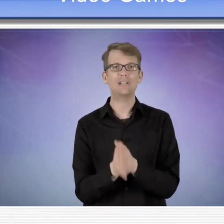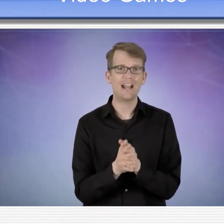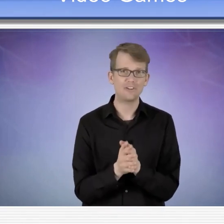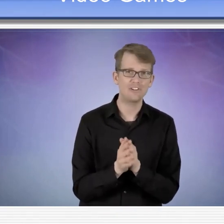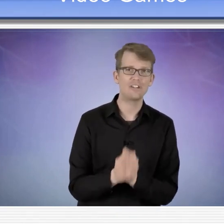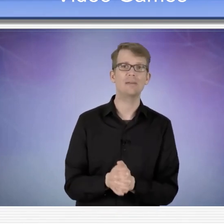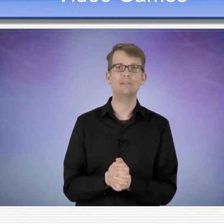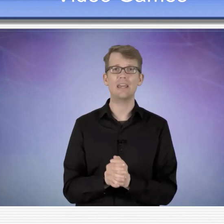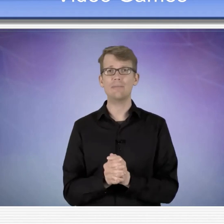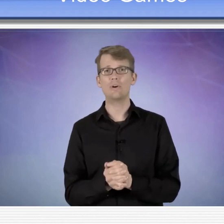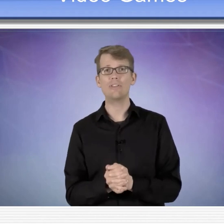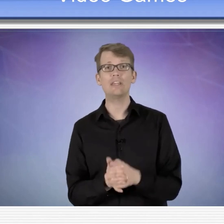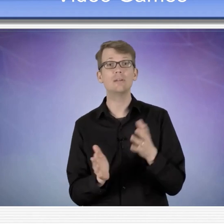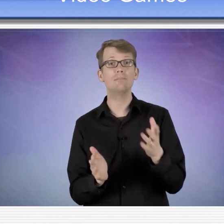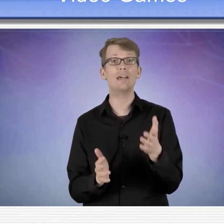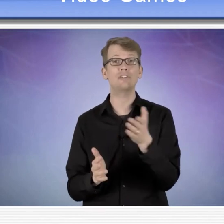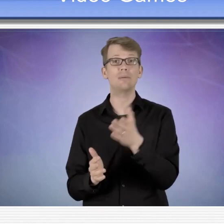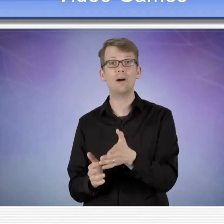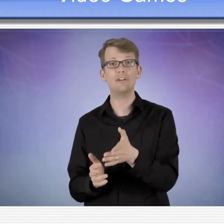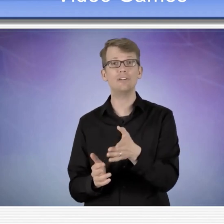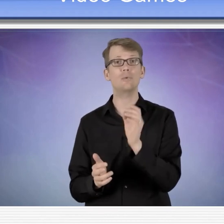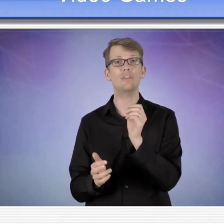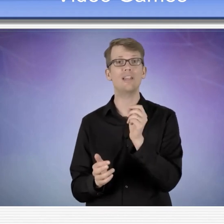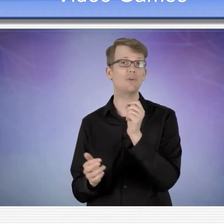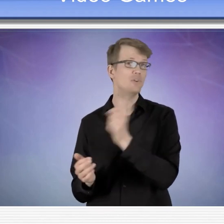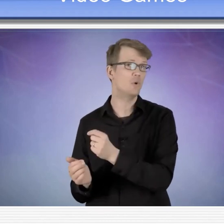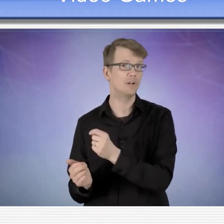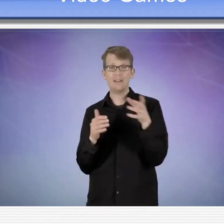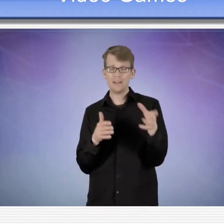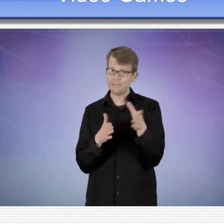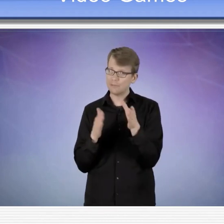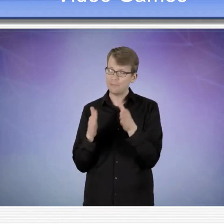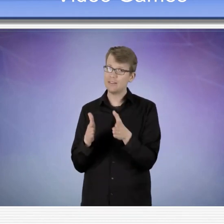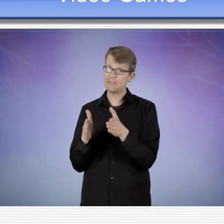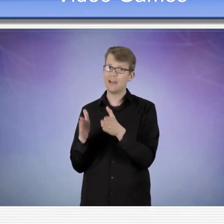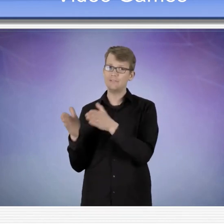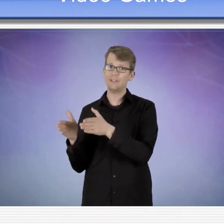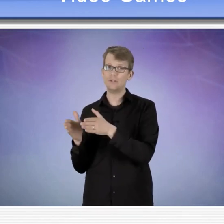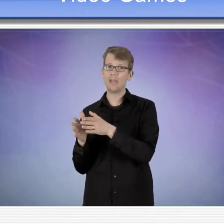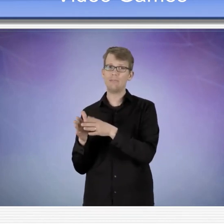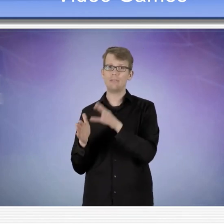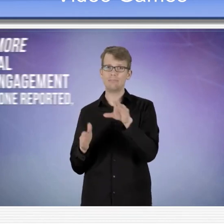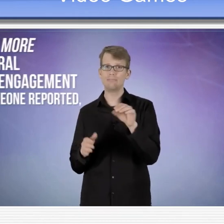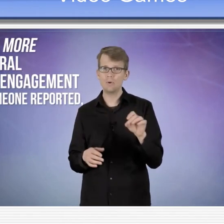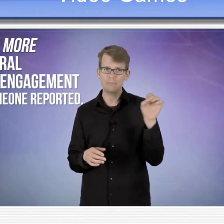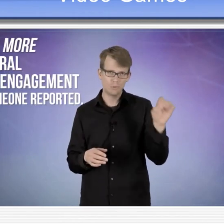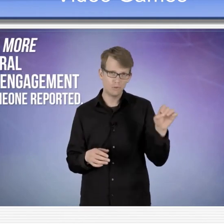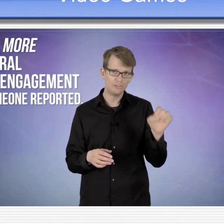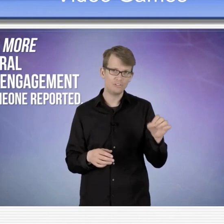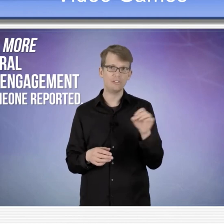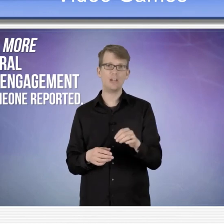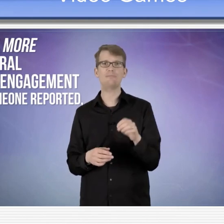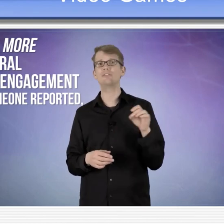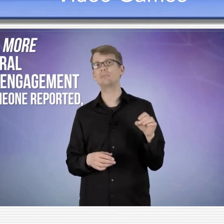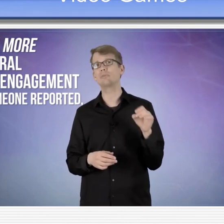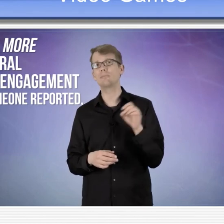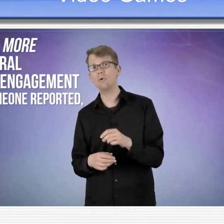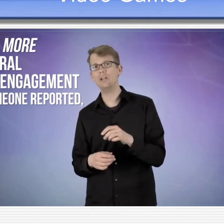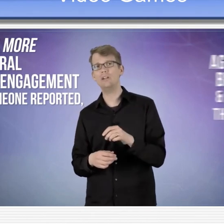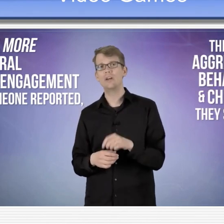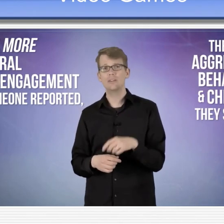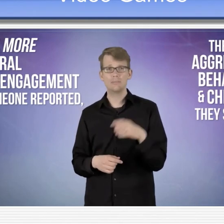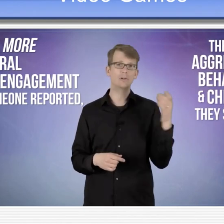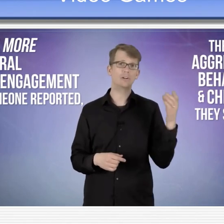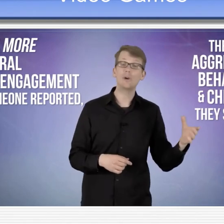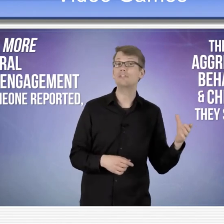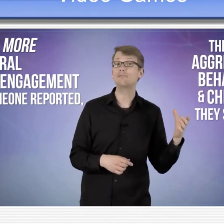competitive reaction time game where they could blast a partner with a loud noise. And after playing the violent video game, the more moral disengagement someone